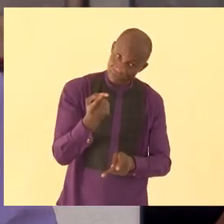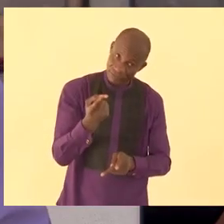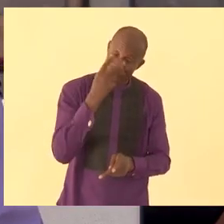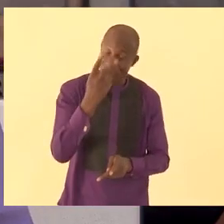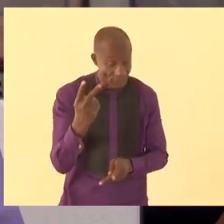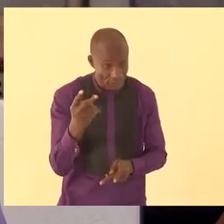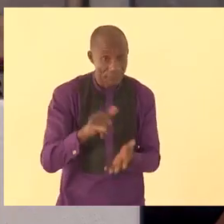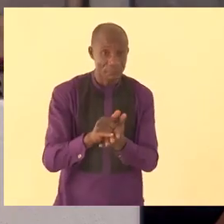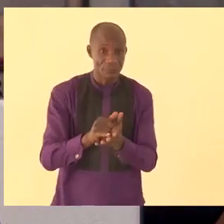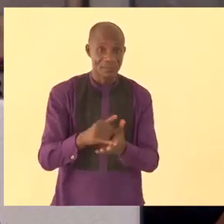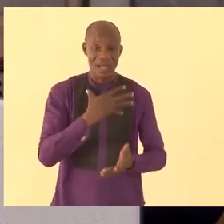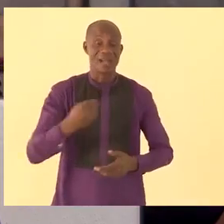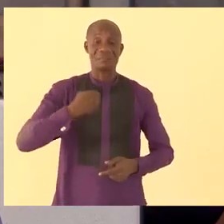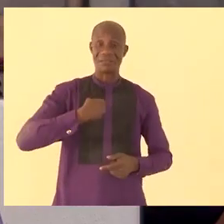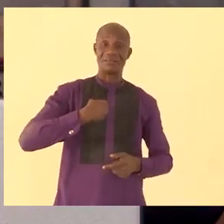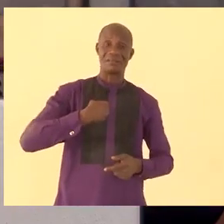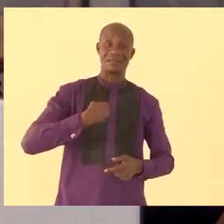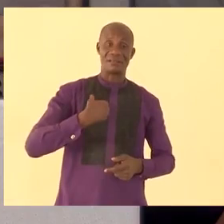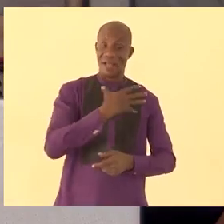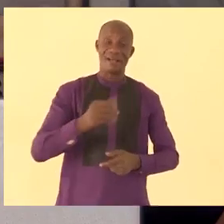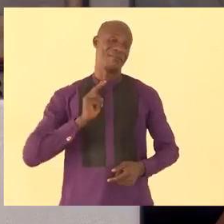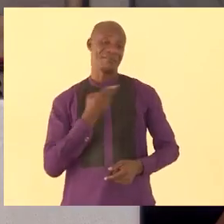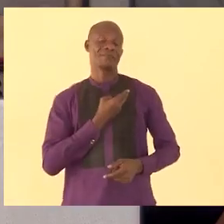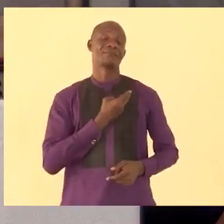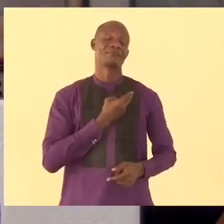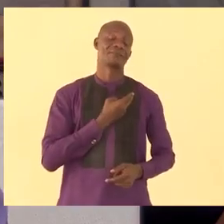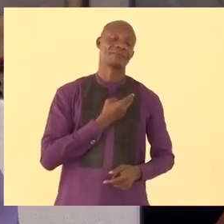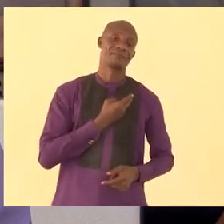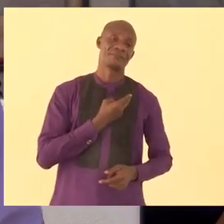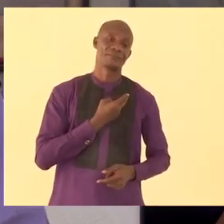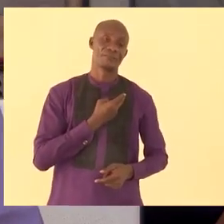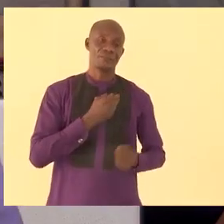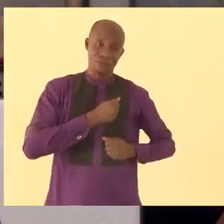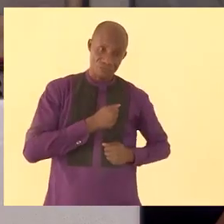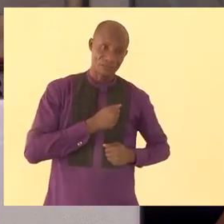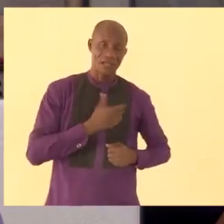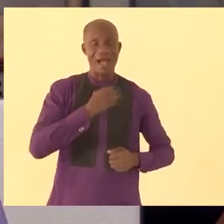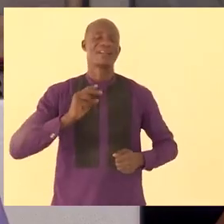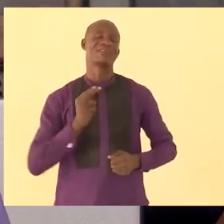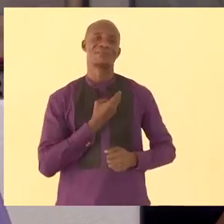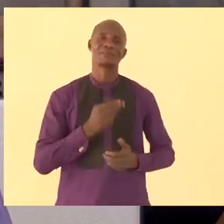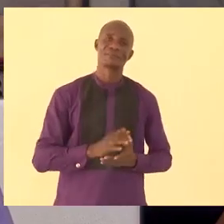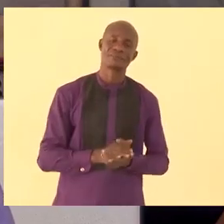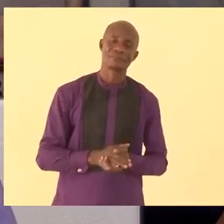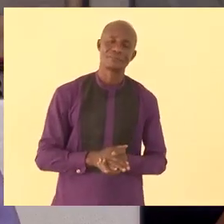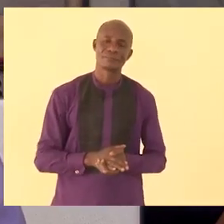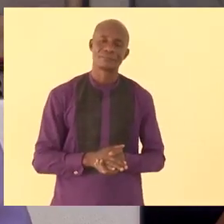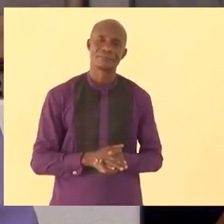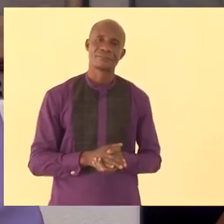The other people also said, and me, and us, the soldiers, and us.